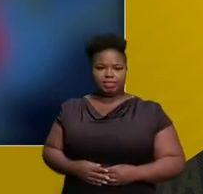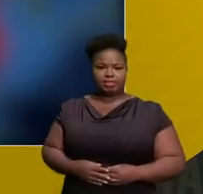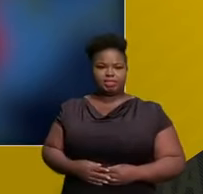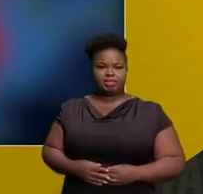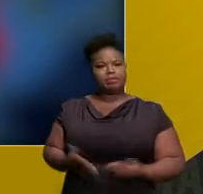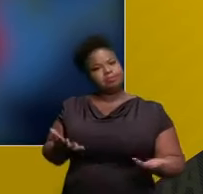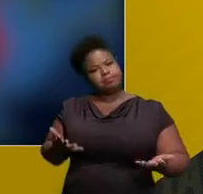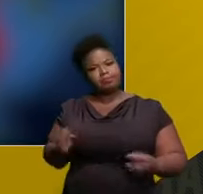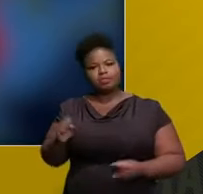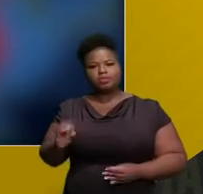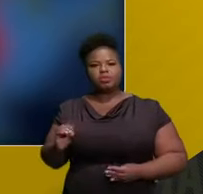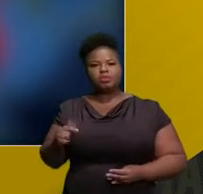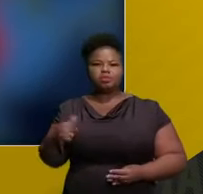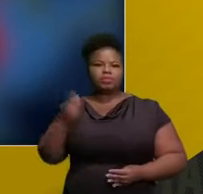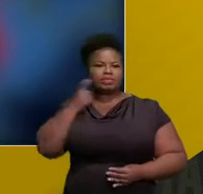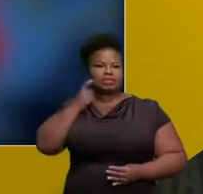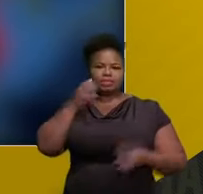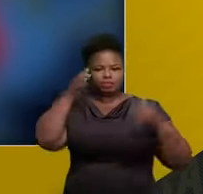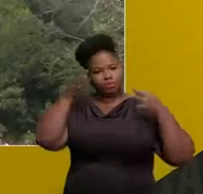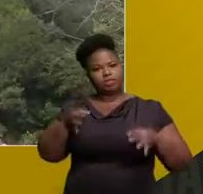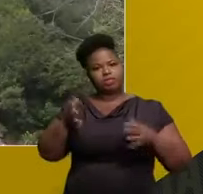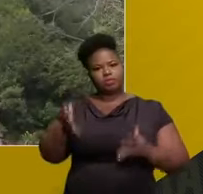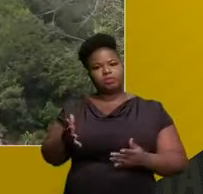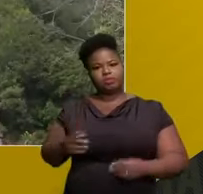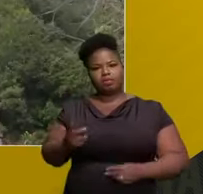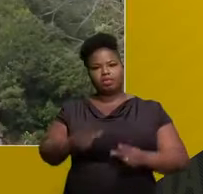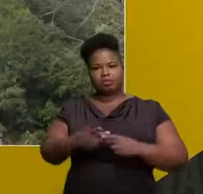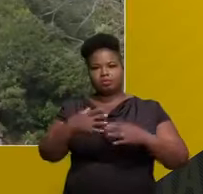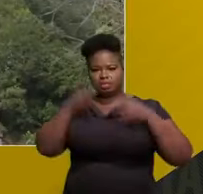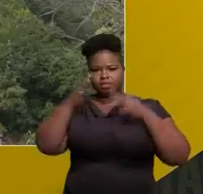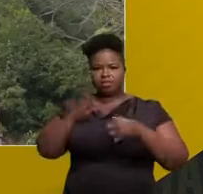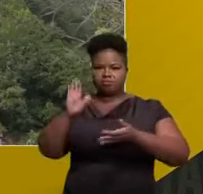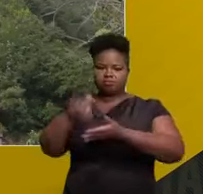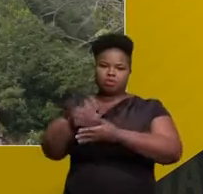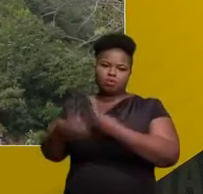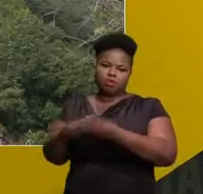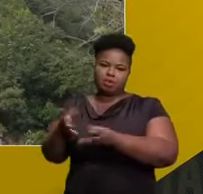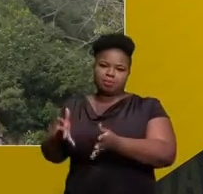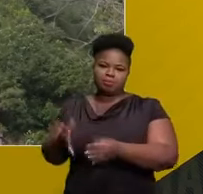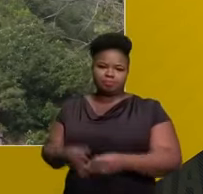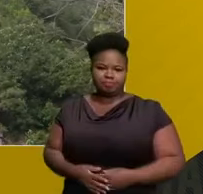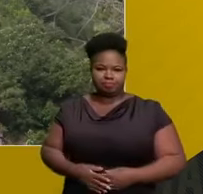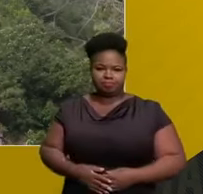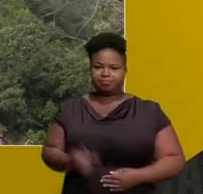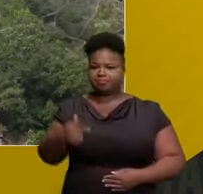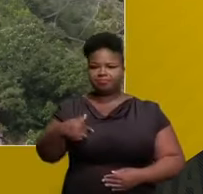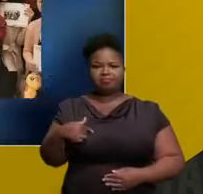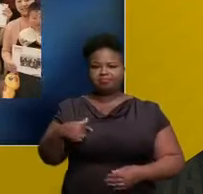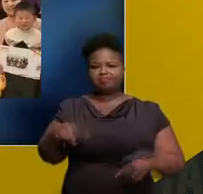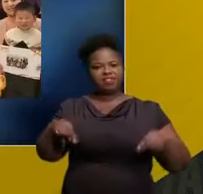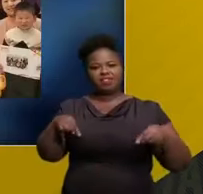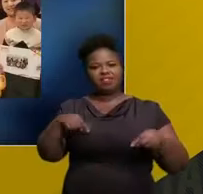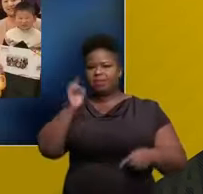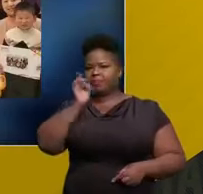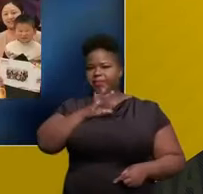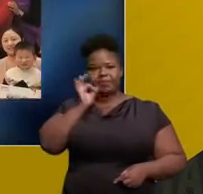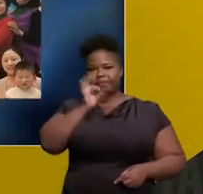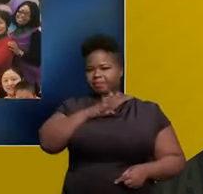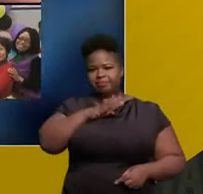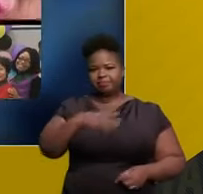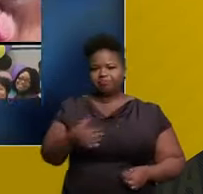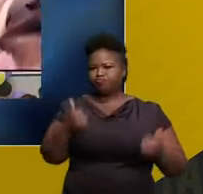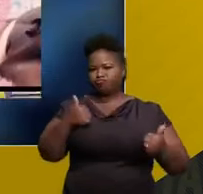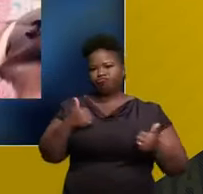know. So it was a very easy decision. So that's why I decided to come and work here in China. I don't have any fears. I have a